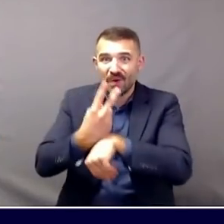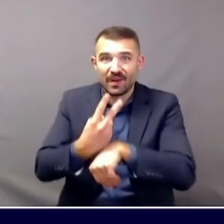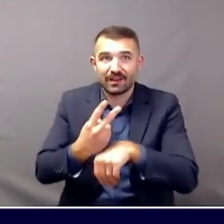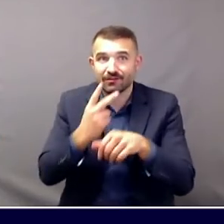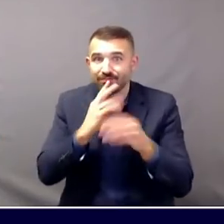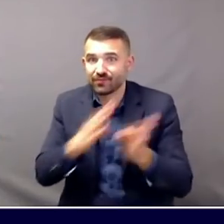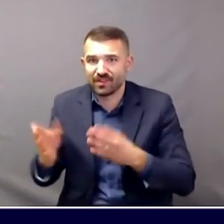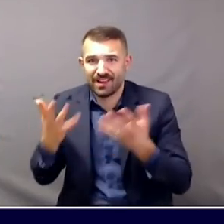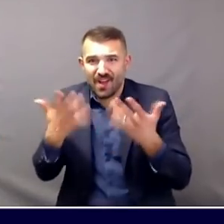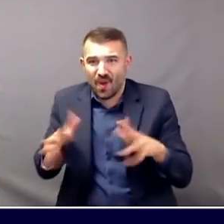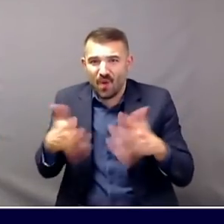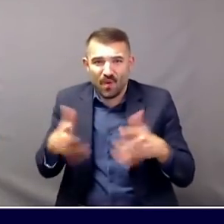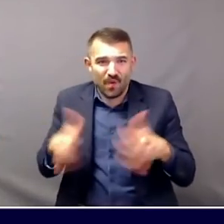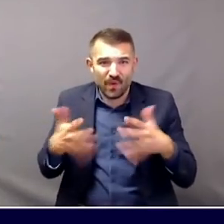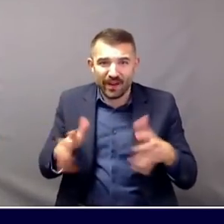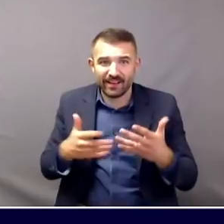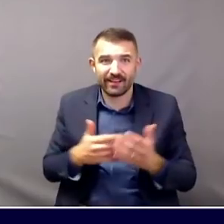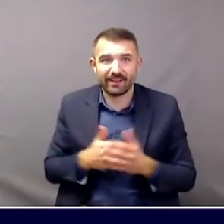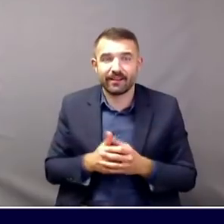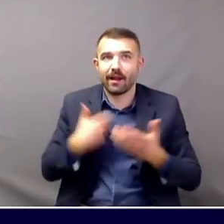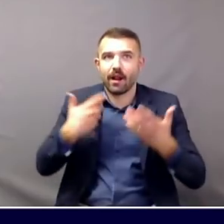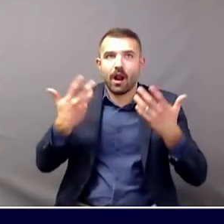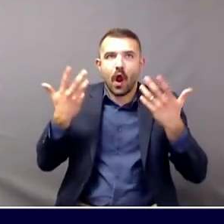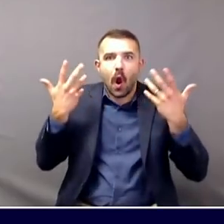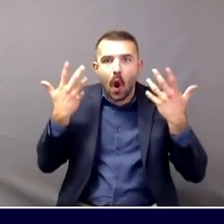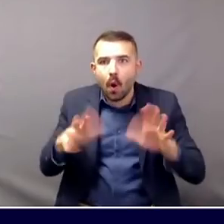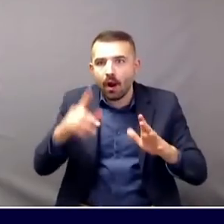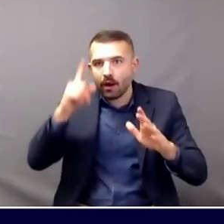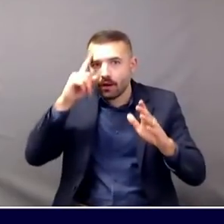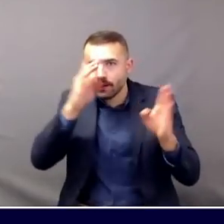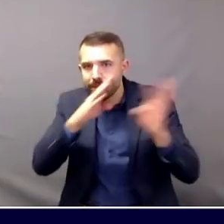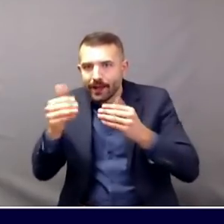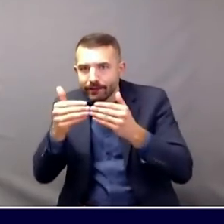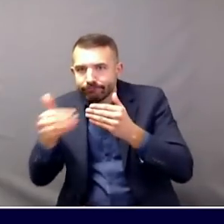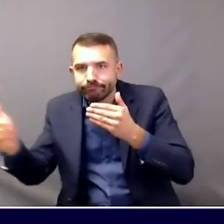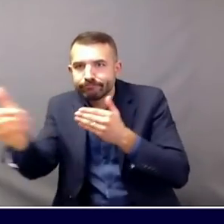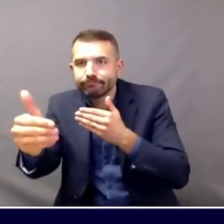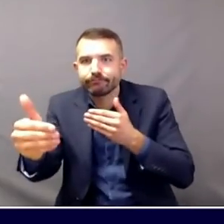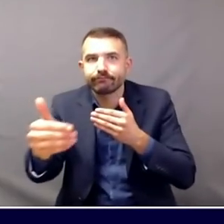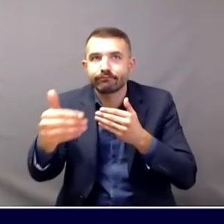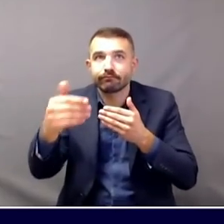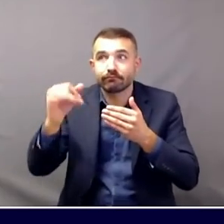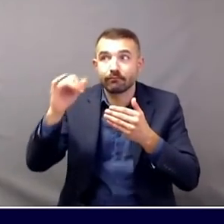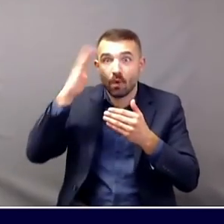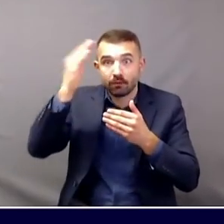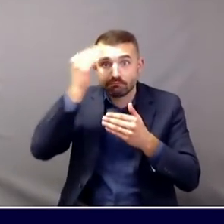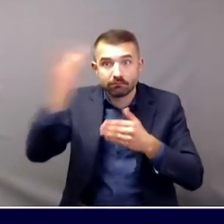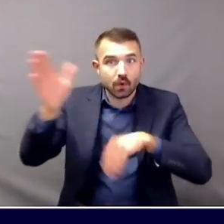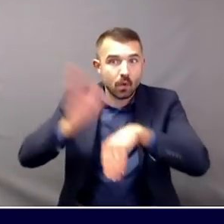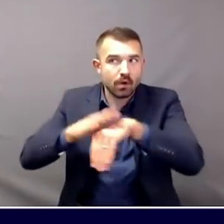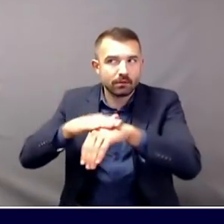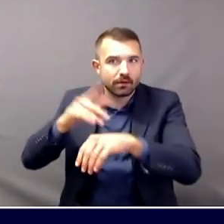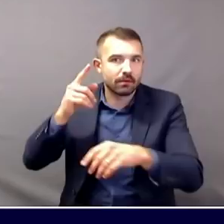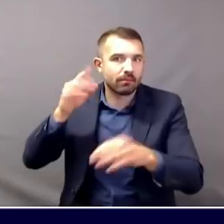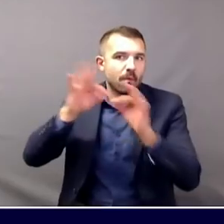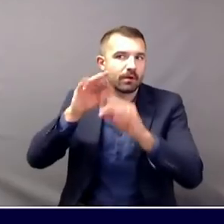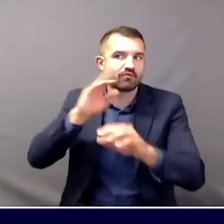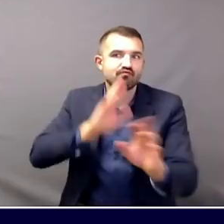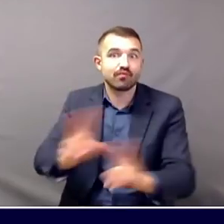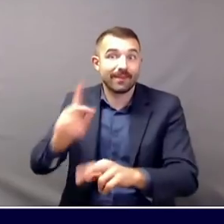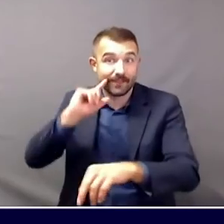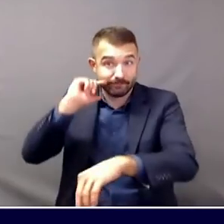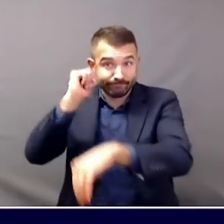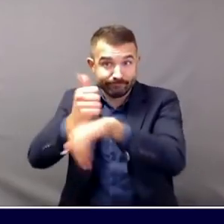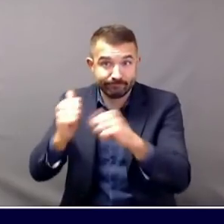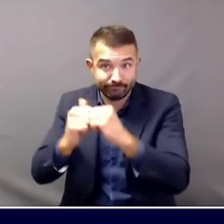care sites. As Dr. Shah said, we do see a dispersion of hospitalization now compared to the spring, which gives us some more of